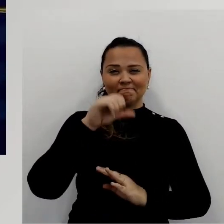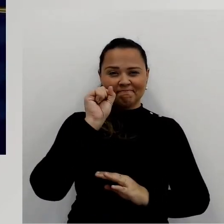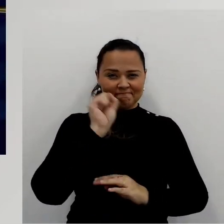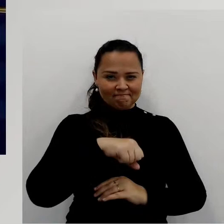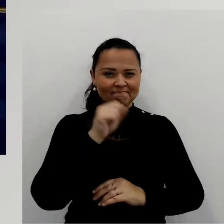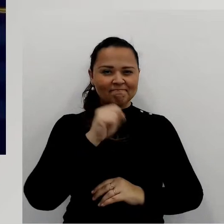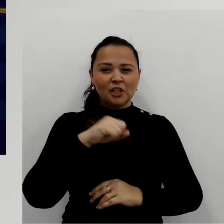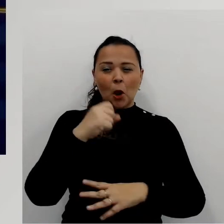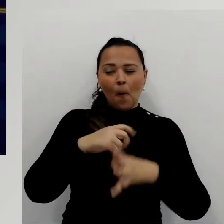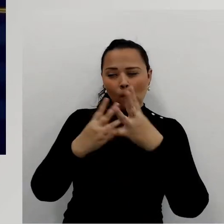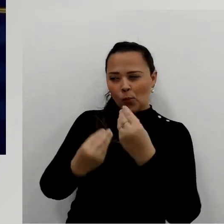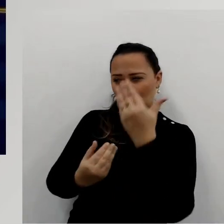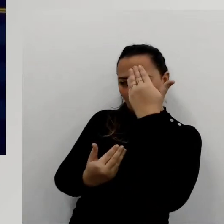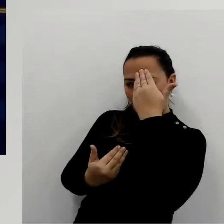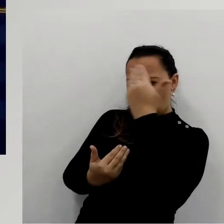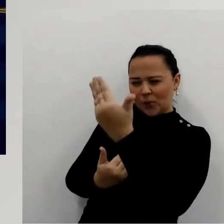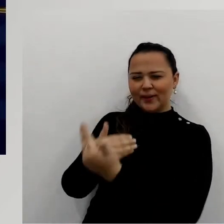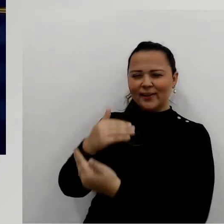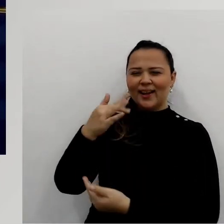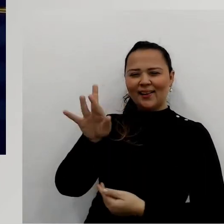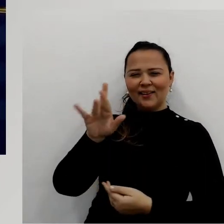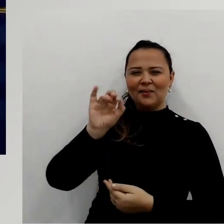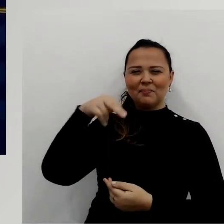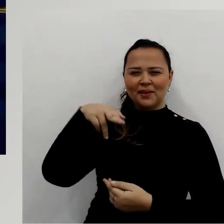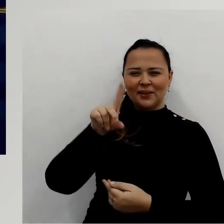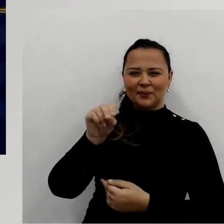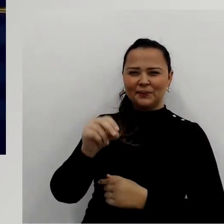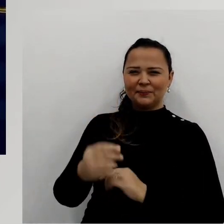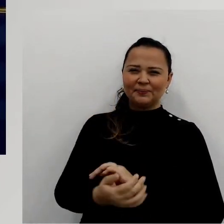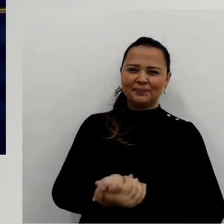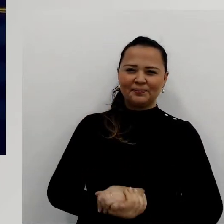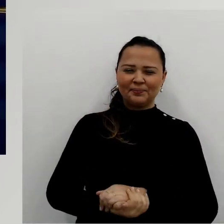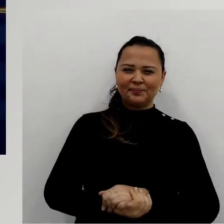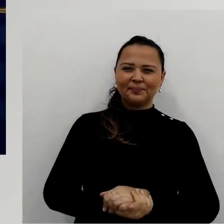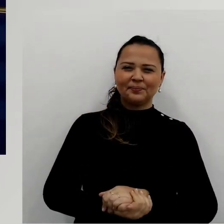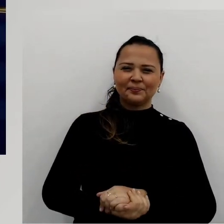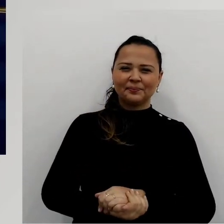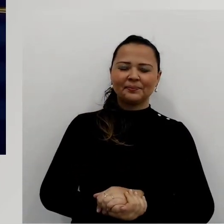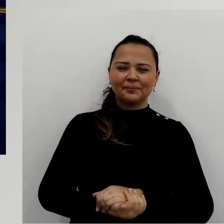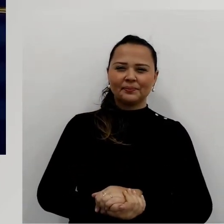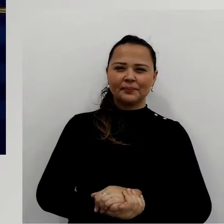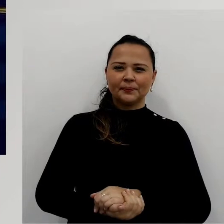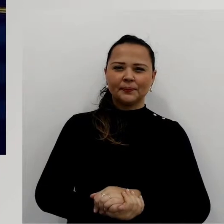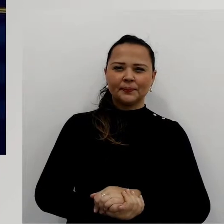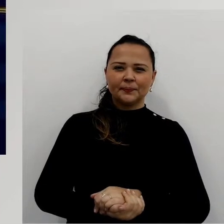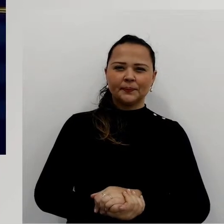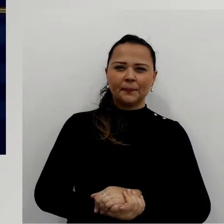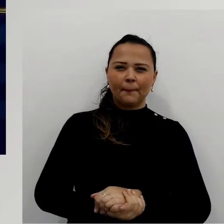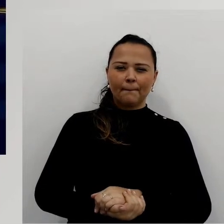Thank you very much for your presentation, Mr. Romano.